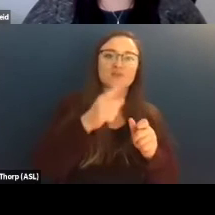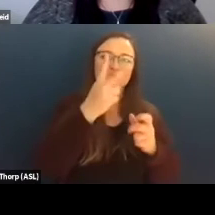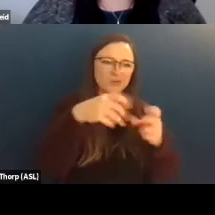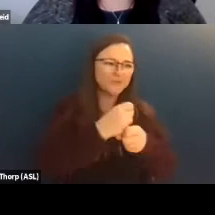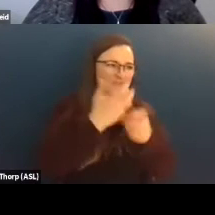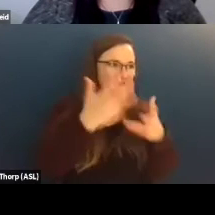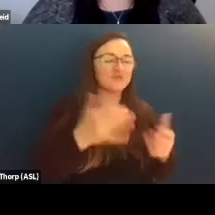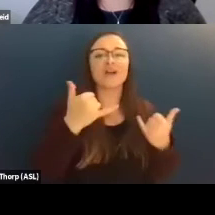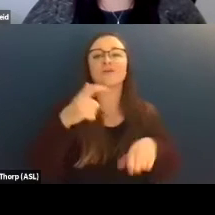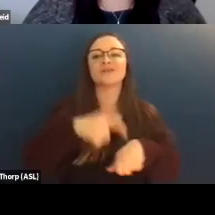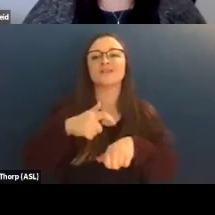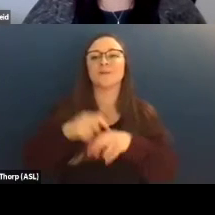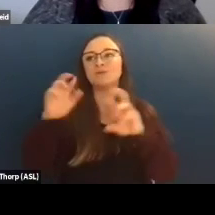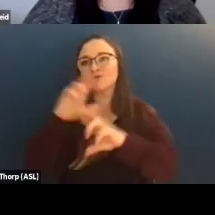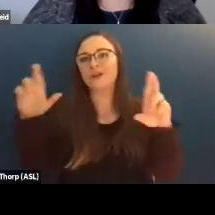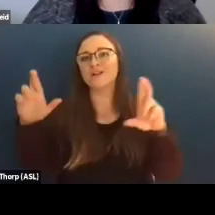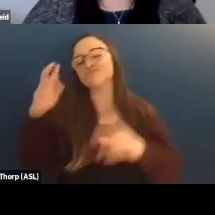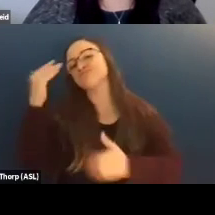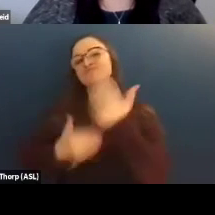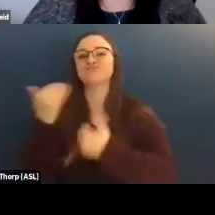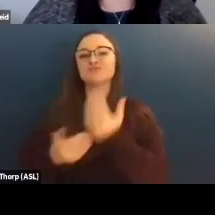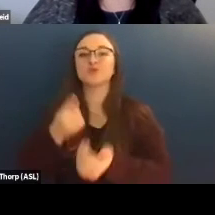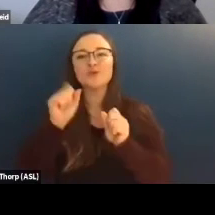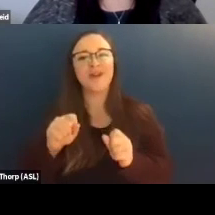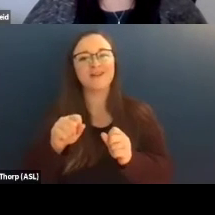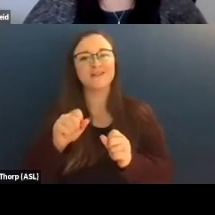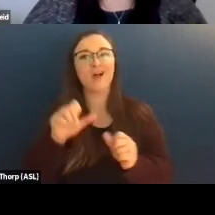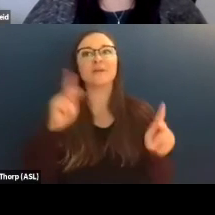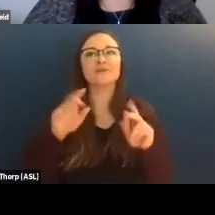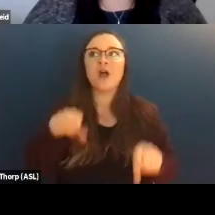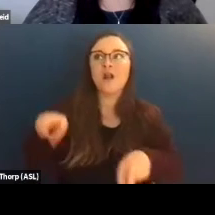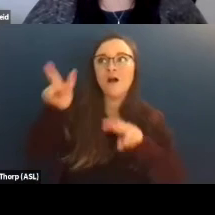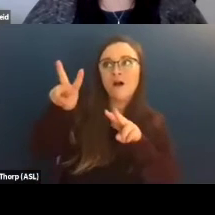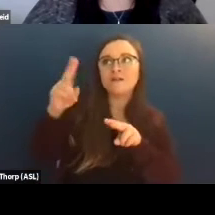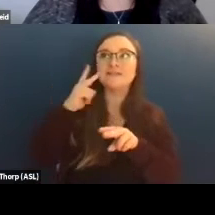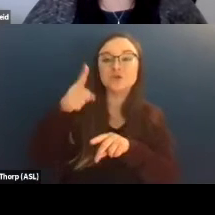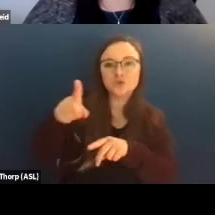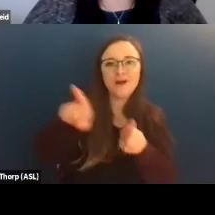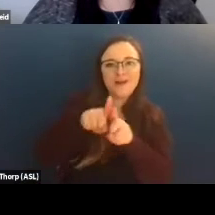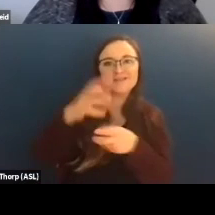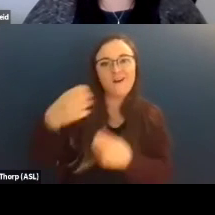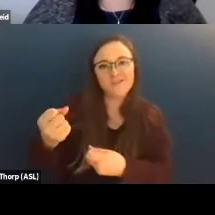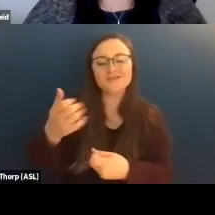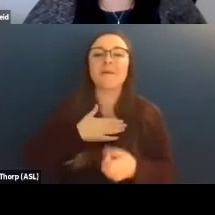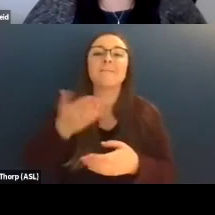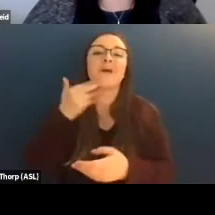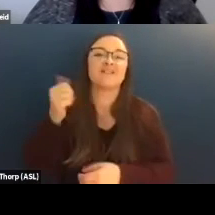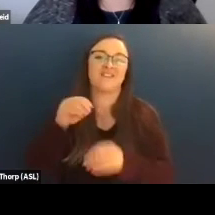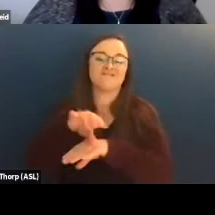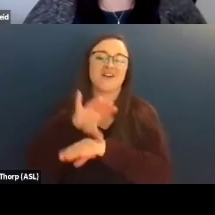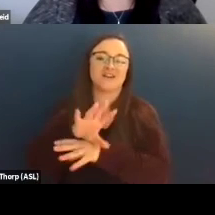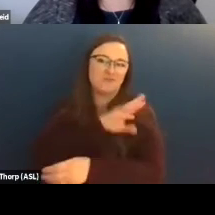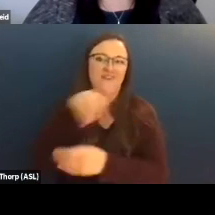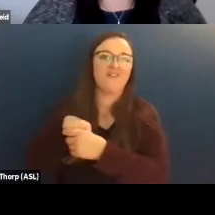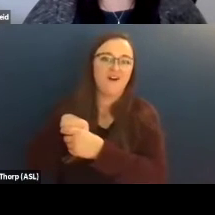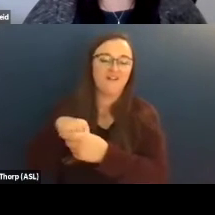and go forth. So you can be that confident one to lead the others. Get involved would be my best advice. I love